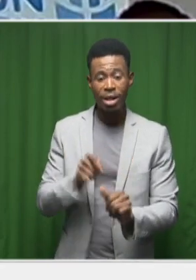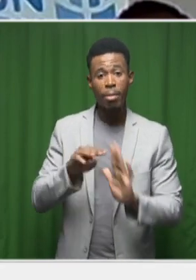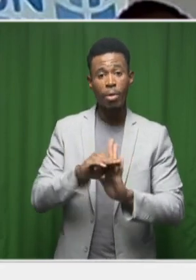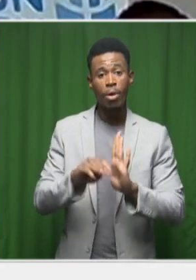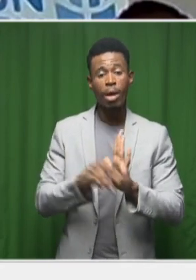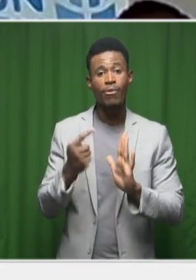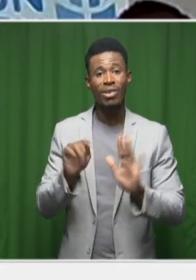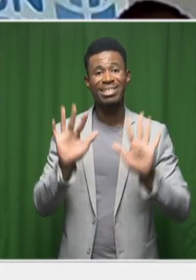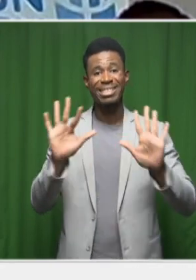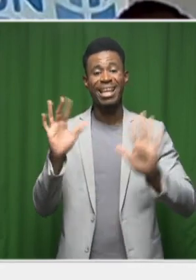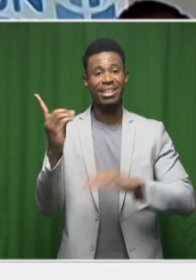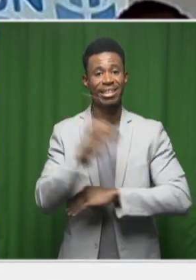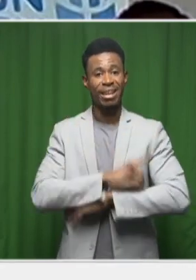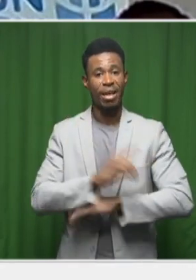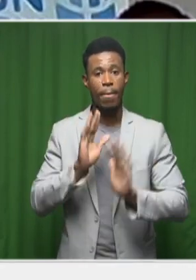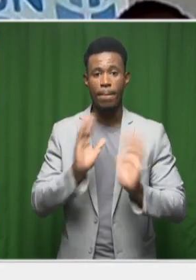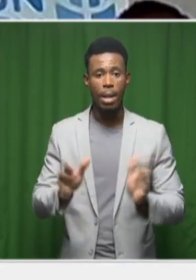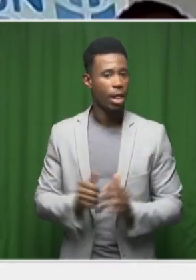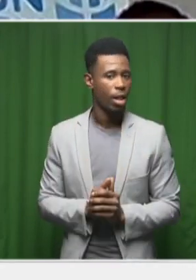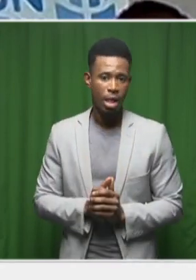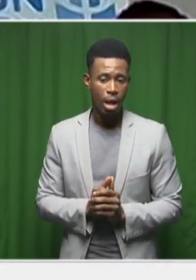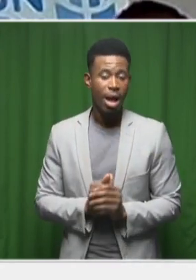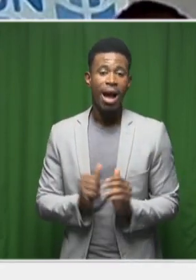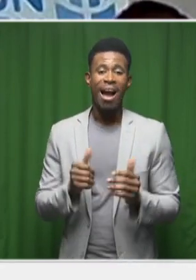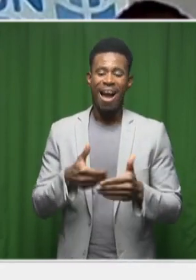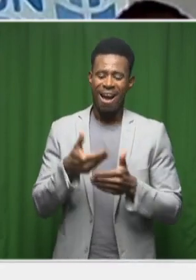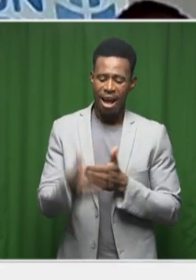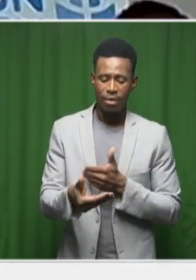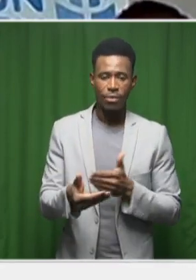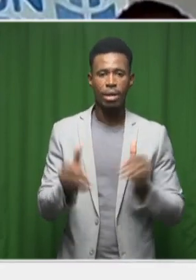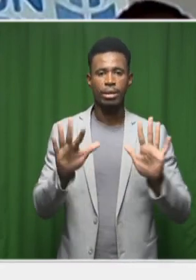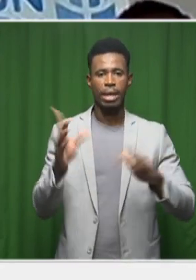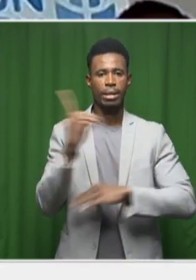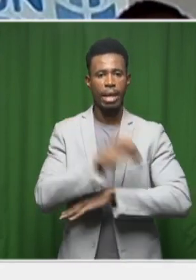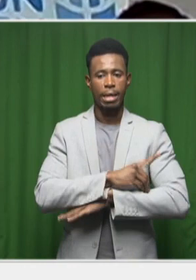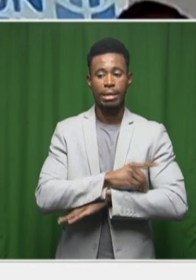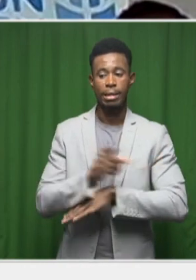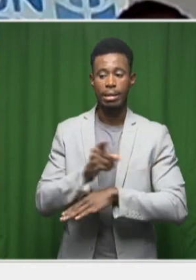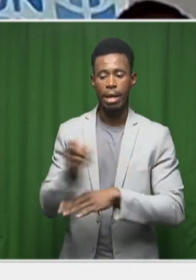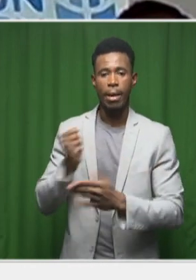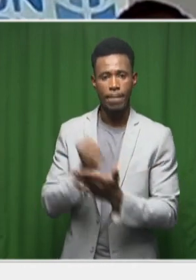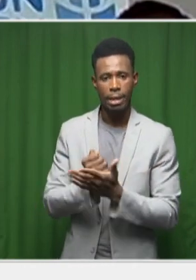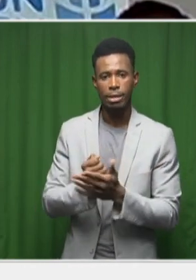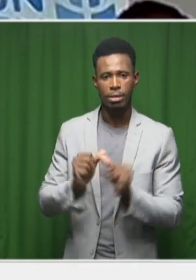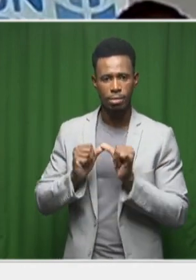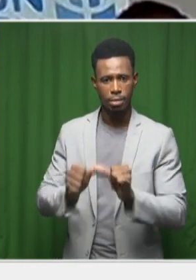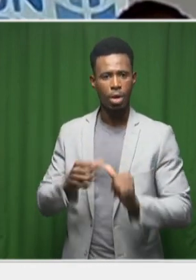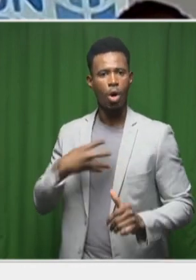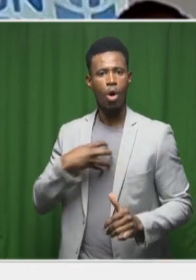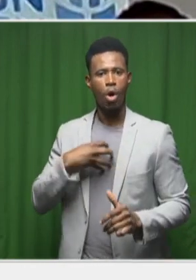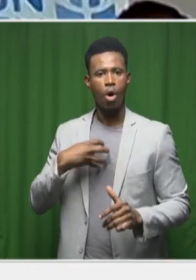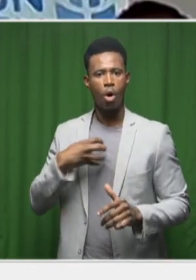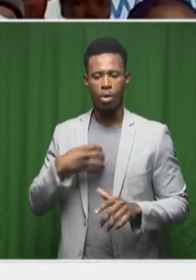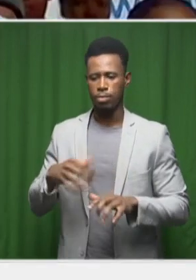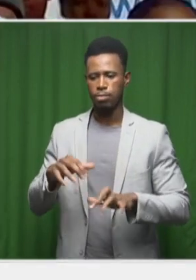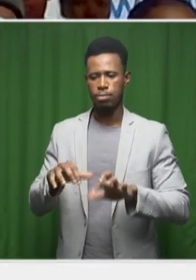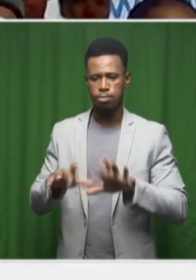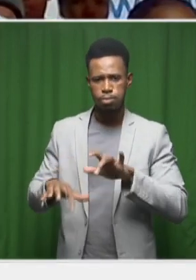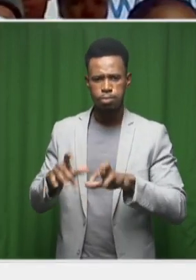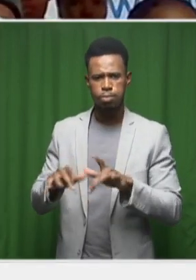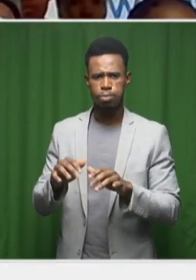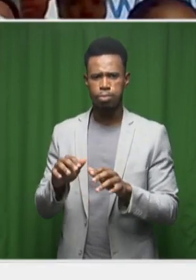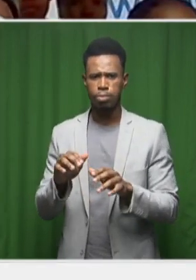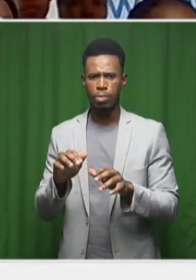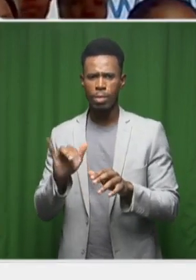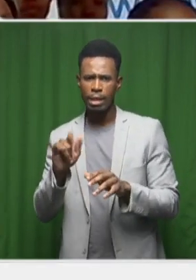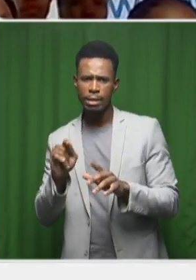days. After 10 days, we are expecting them to continue coding on their own when they get back to schools. And what has been the response